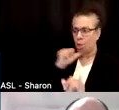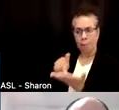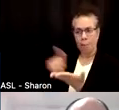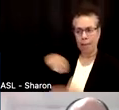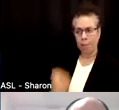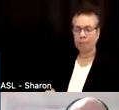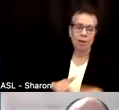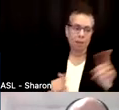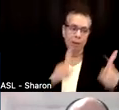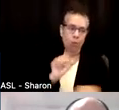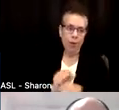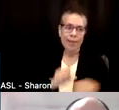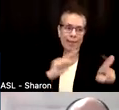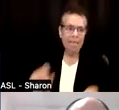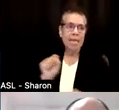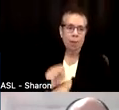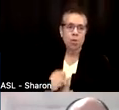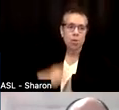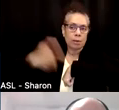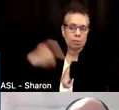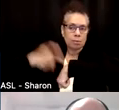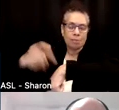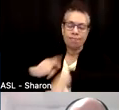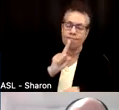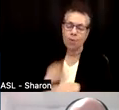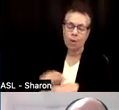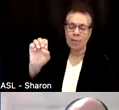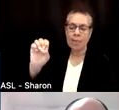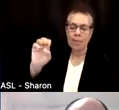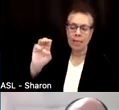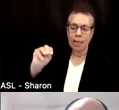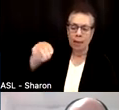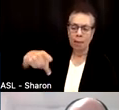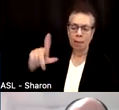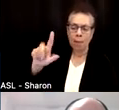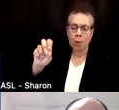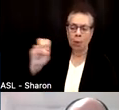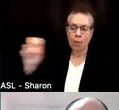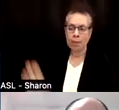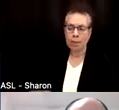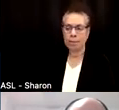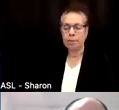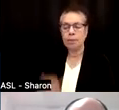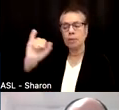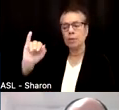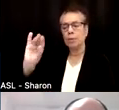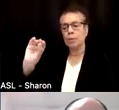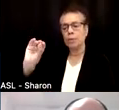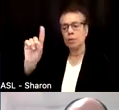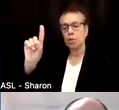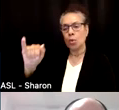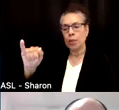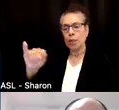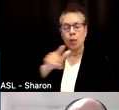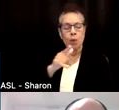they're employees. And who should someone who is being treated as an independent contractor,